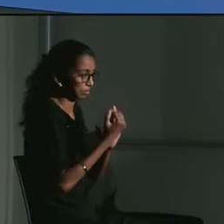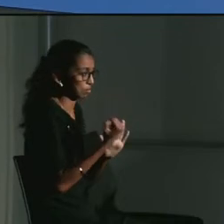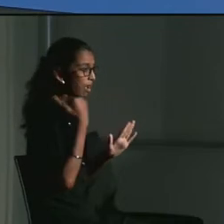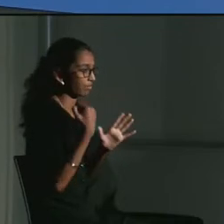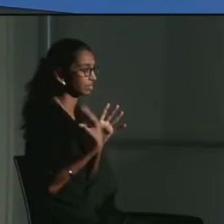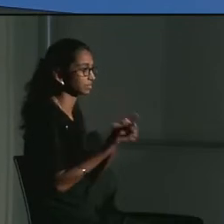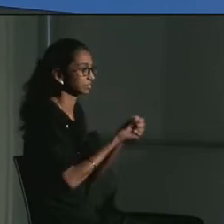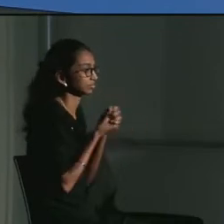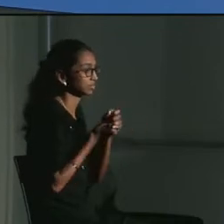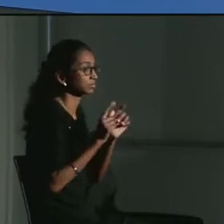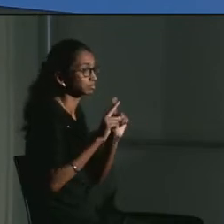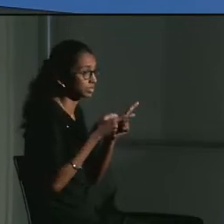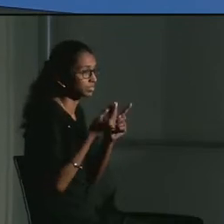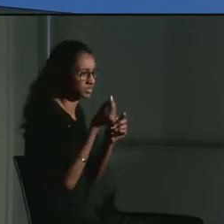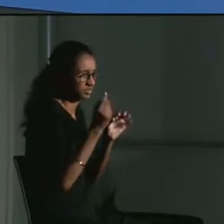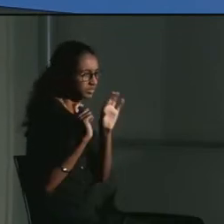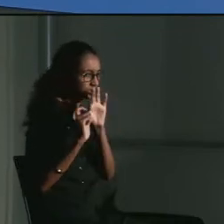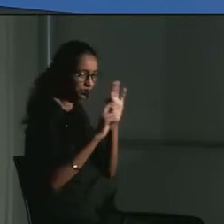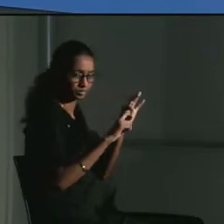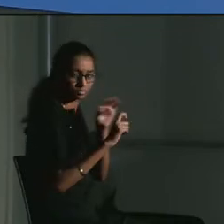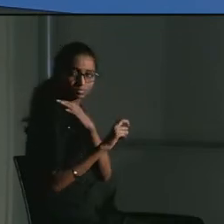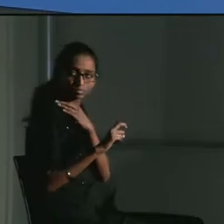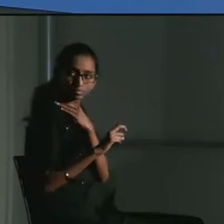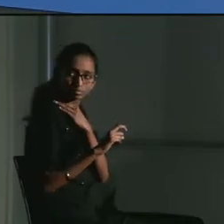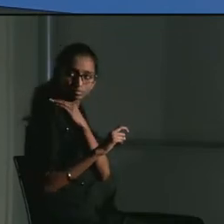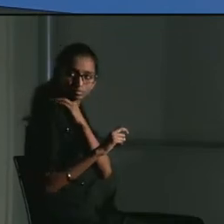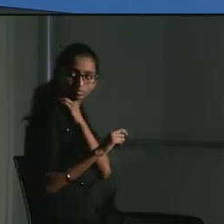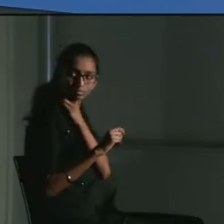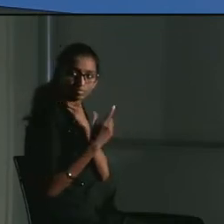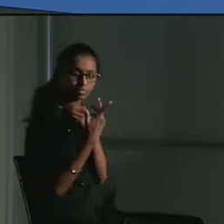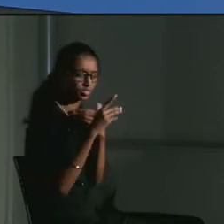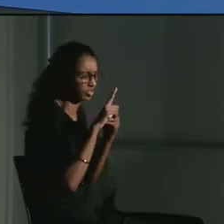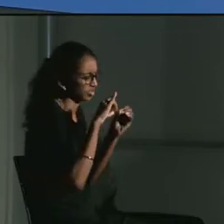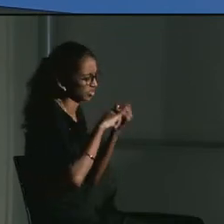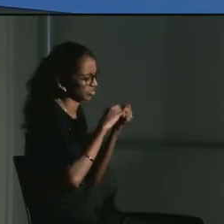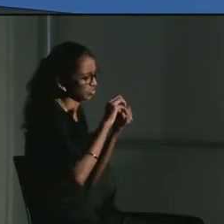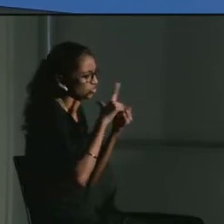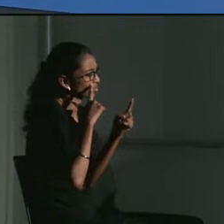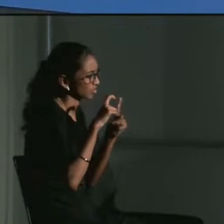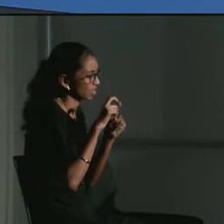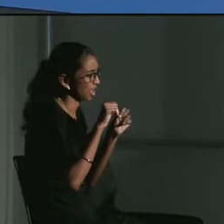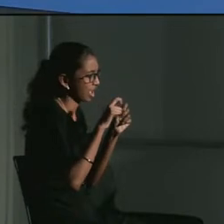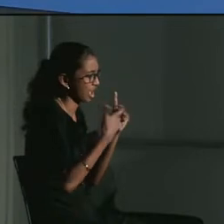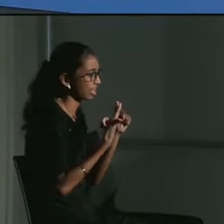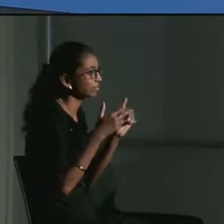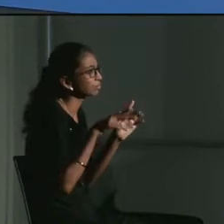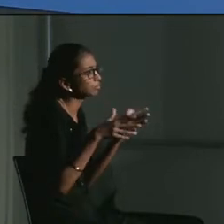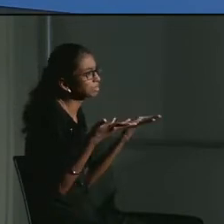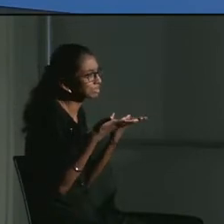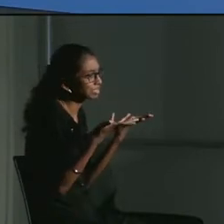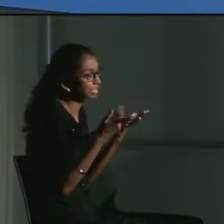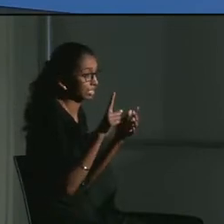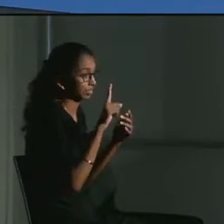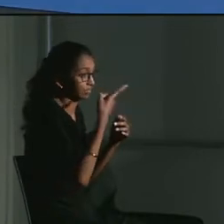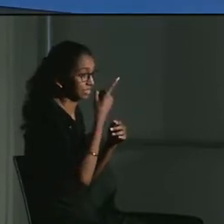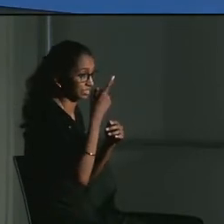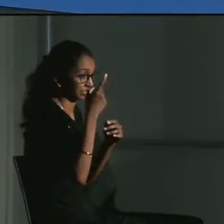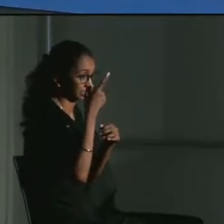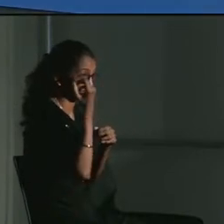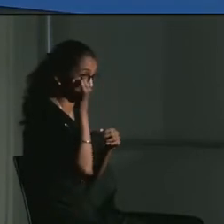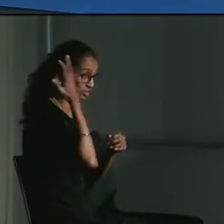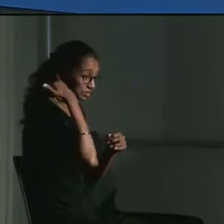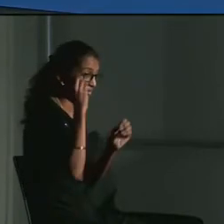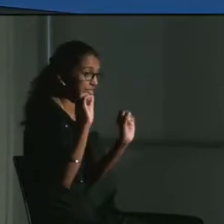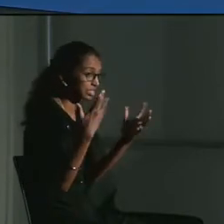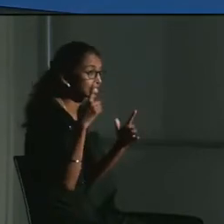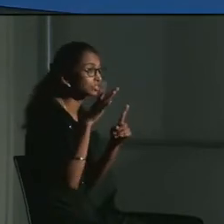But it also throws open questions around, what is solidarity? Again, I missed saying this, but the first decade was really about being